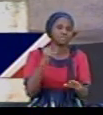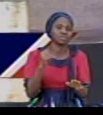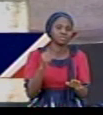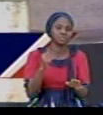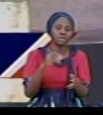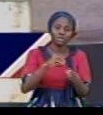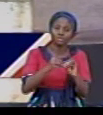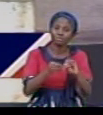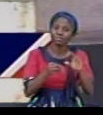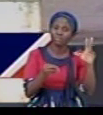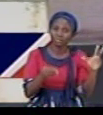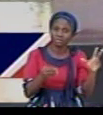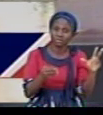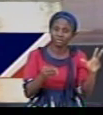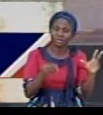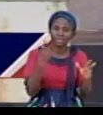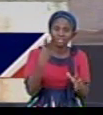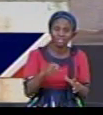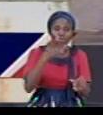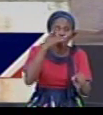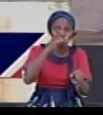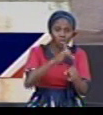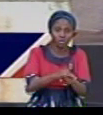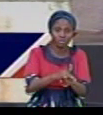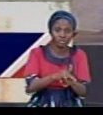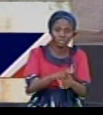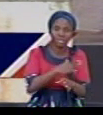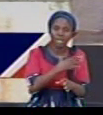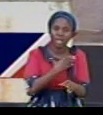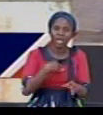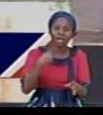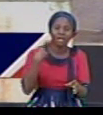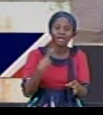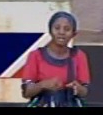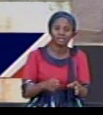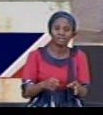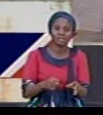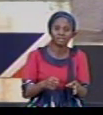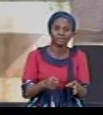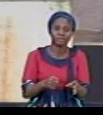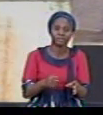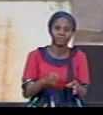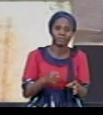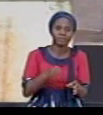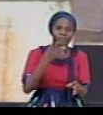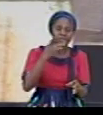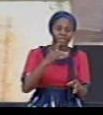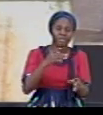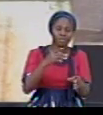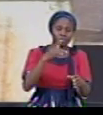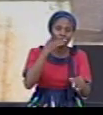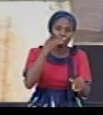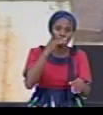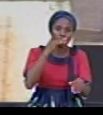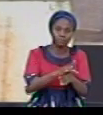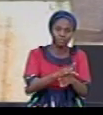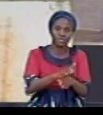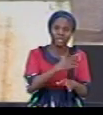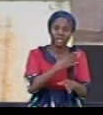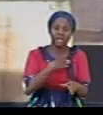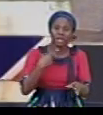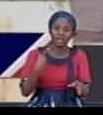three, the promise and the privileges for the righteous